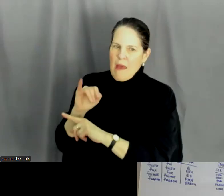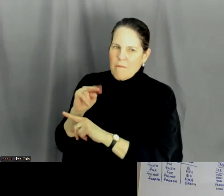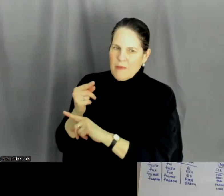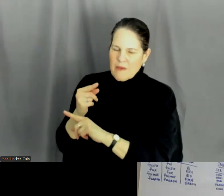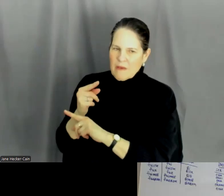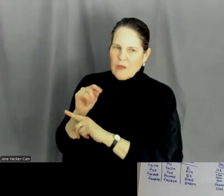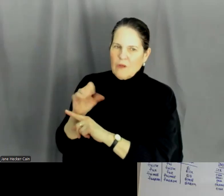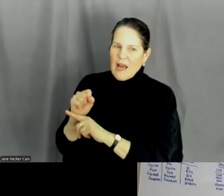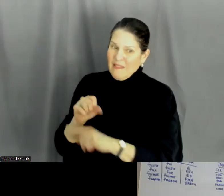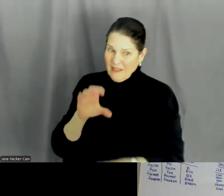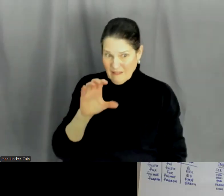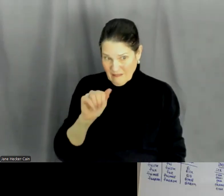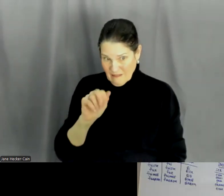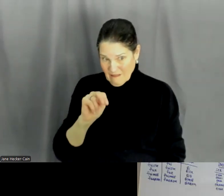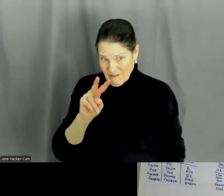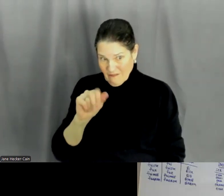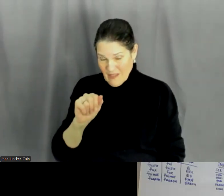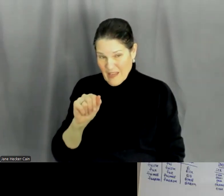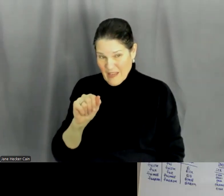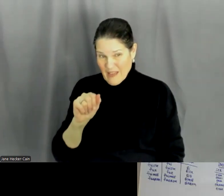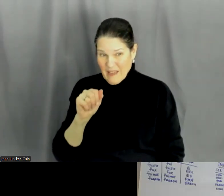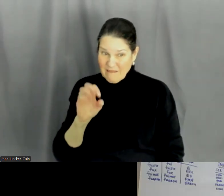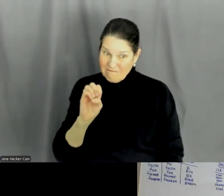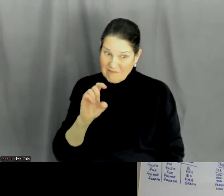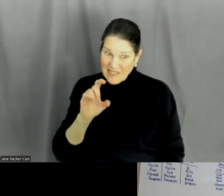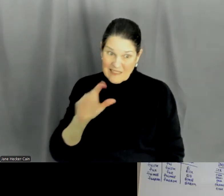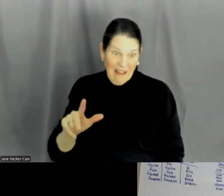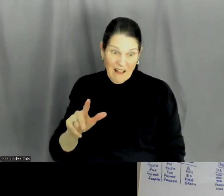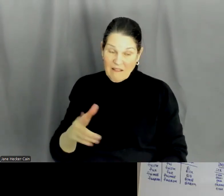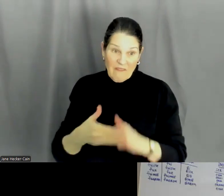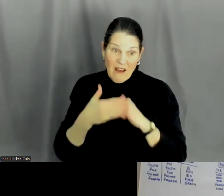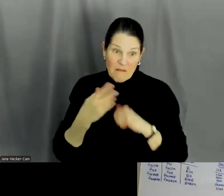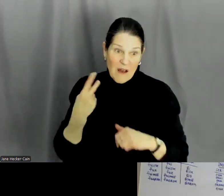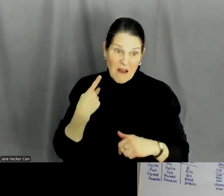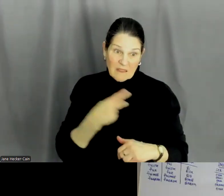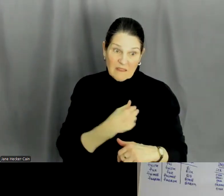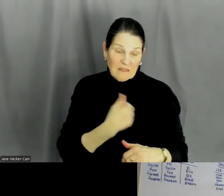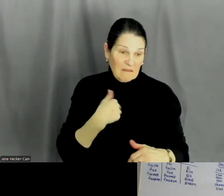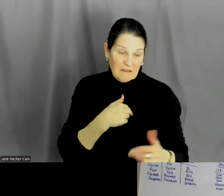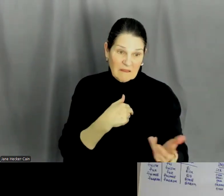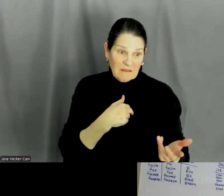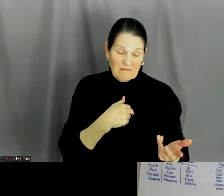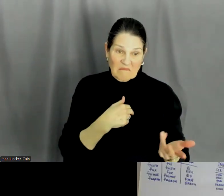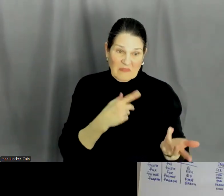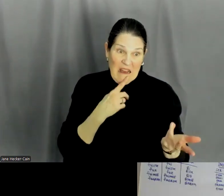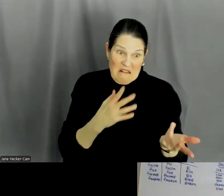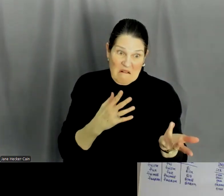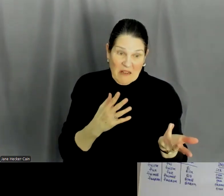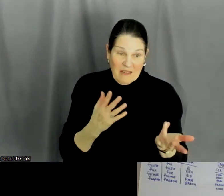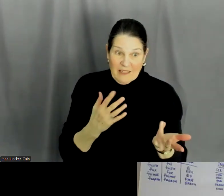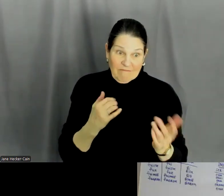and Canva, and just sort of Excel, have been helpful for us. So it's definitely like a scrappy kind of